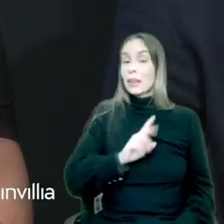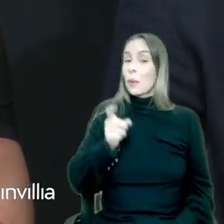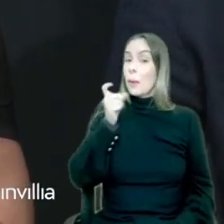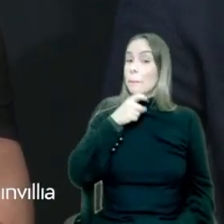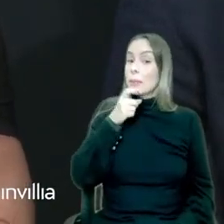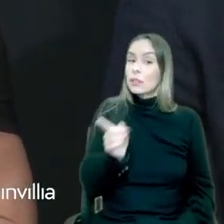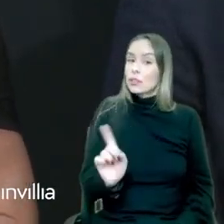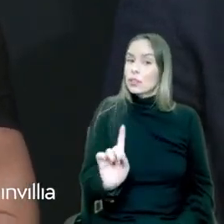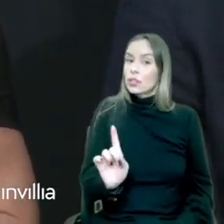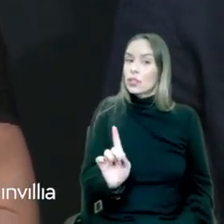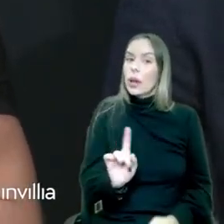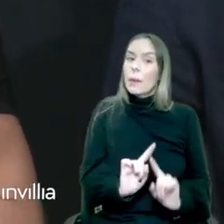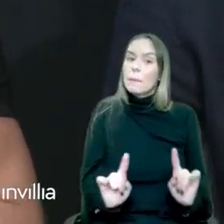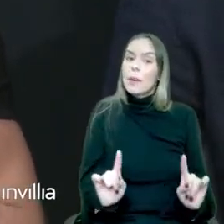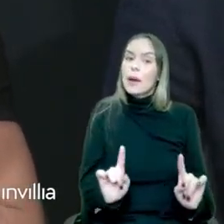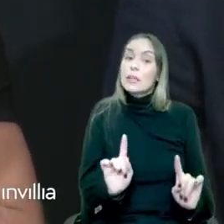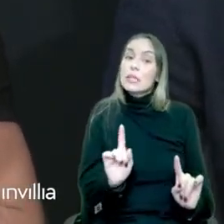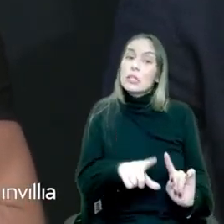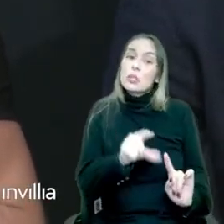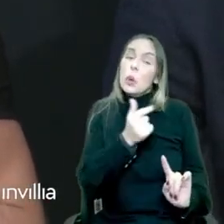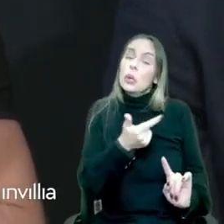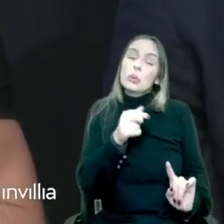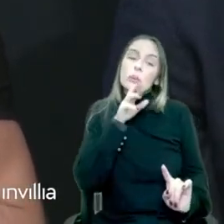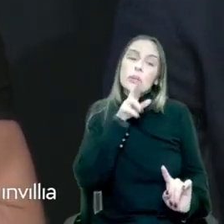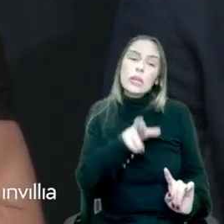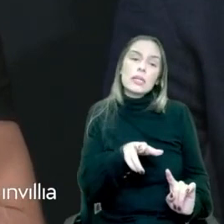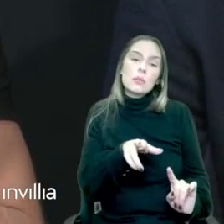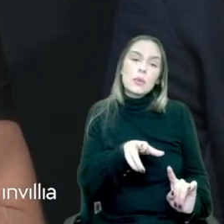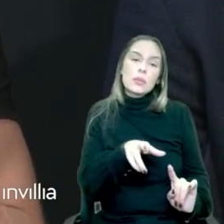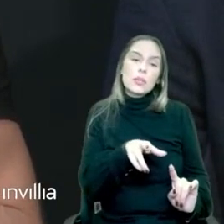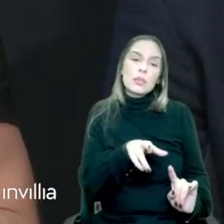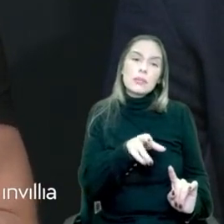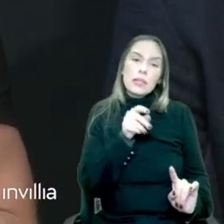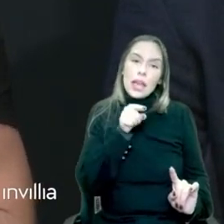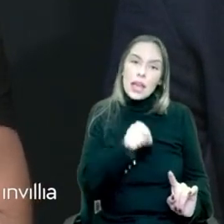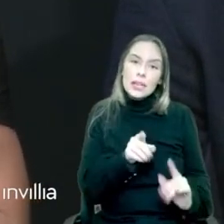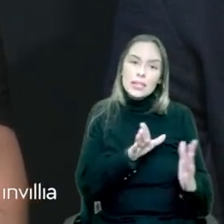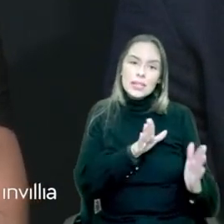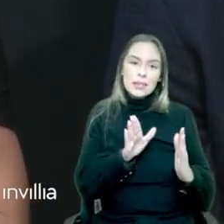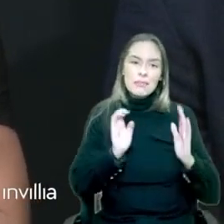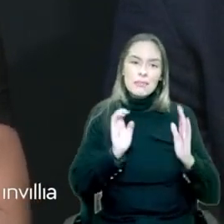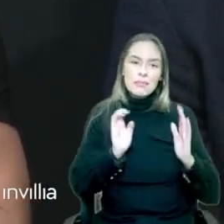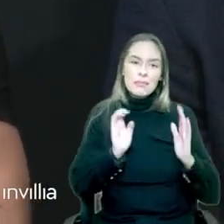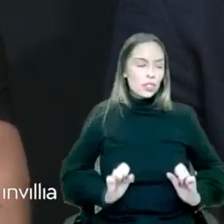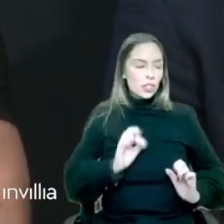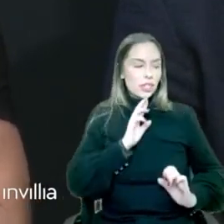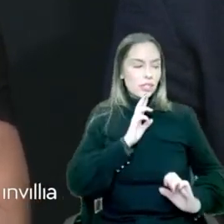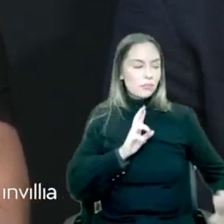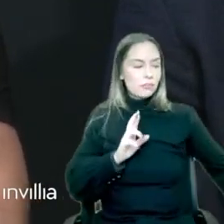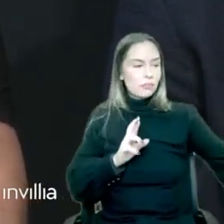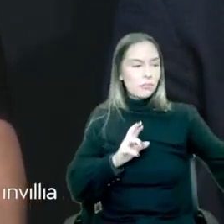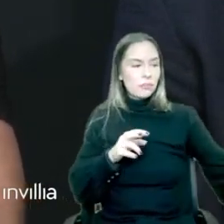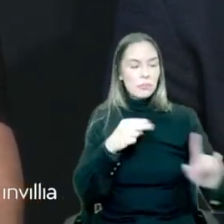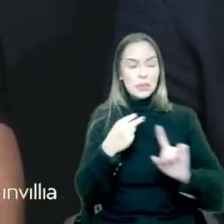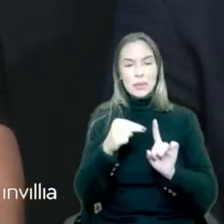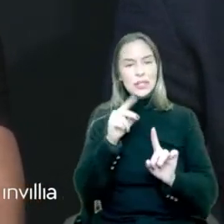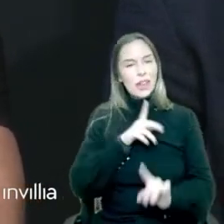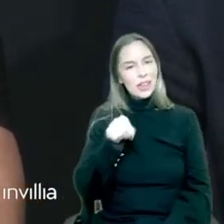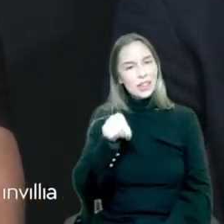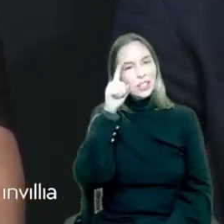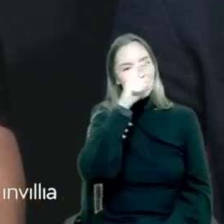to answer or not. And that's, on the ethical perspective, it's hard. On